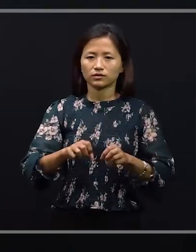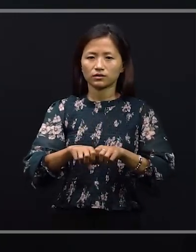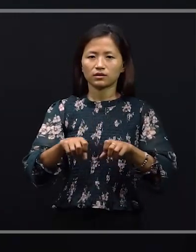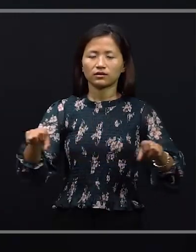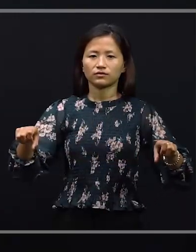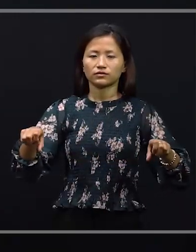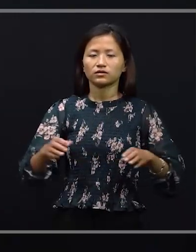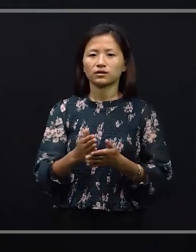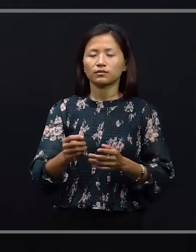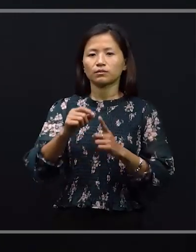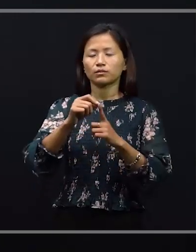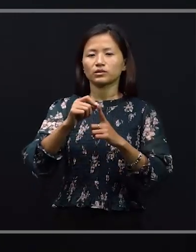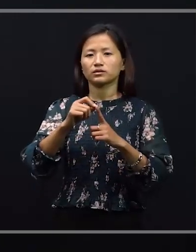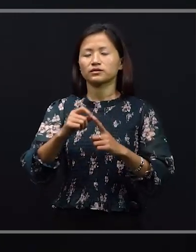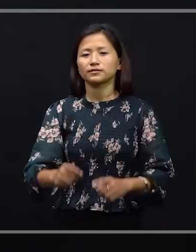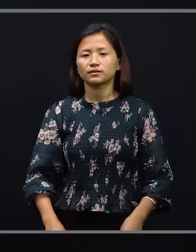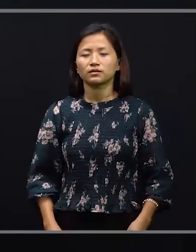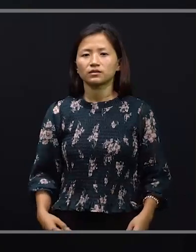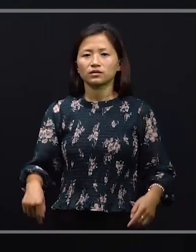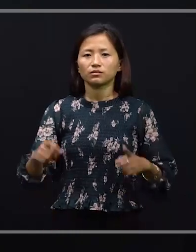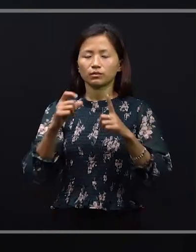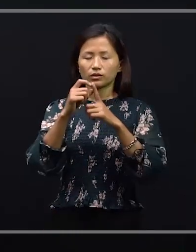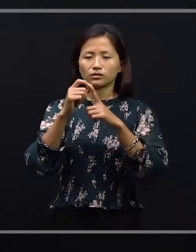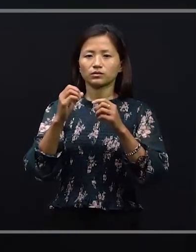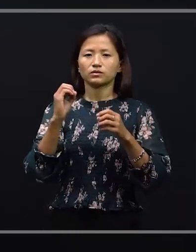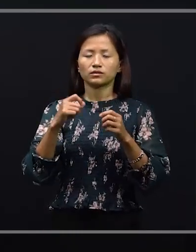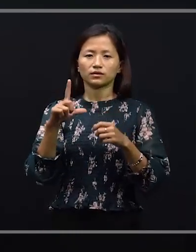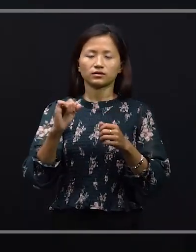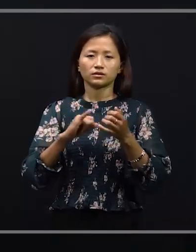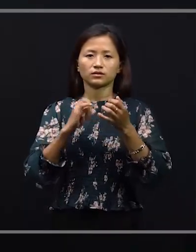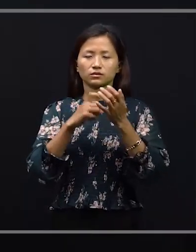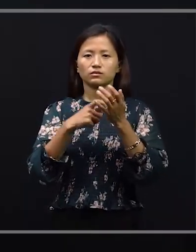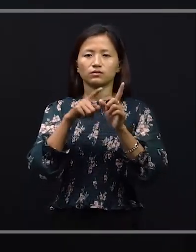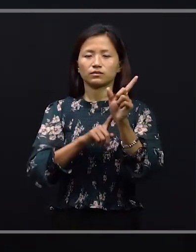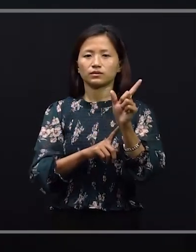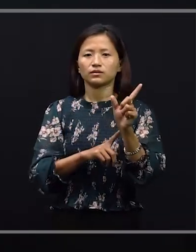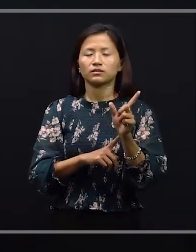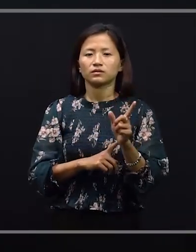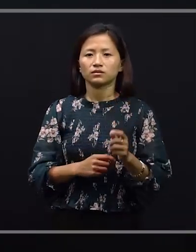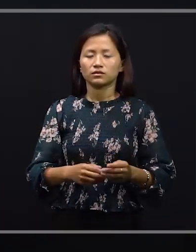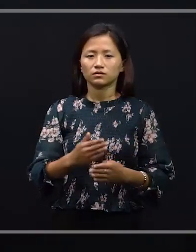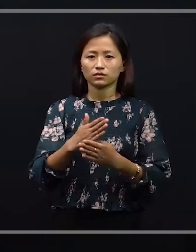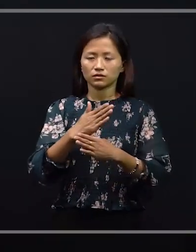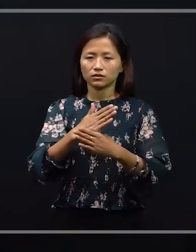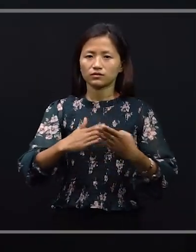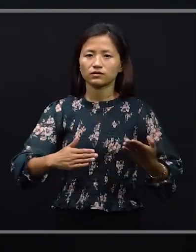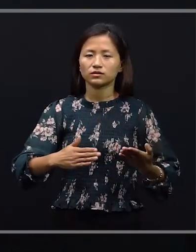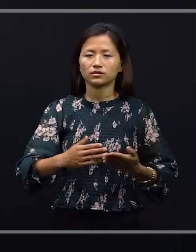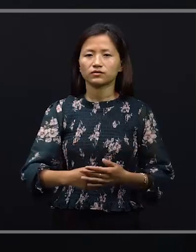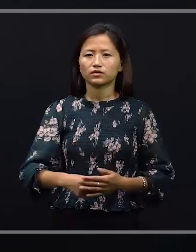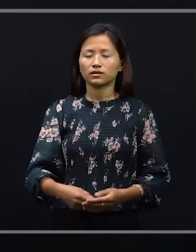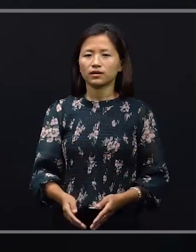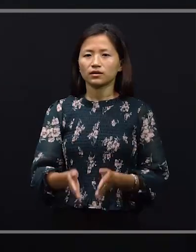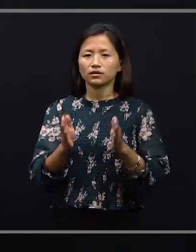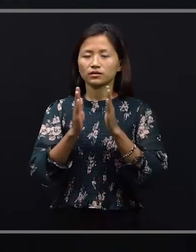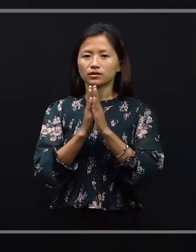rule policy. Okay, divide and rule policy. Divide and rule policy means division of the Hindus and